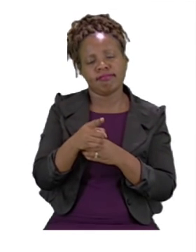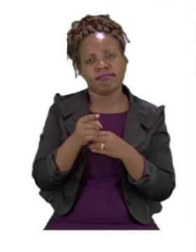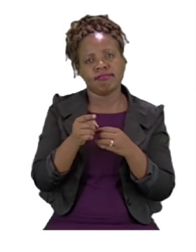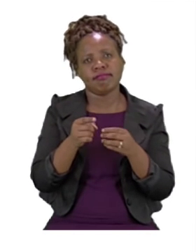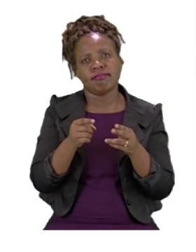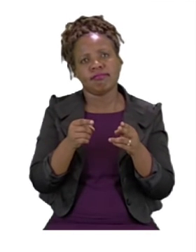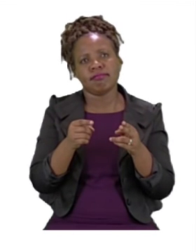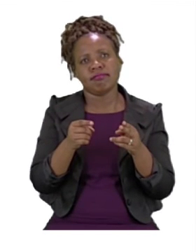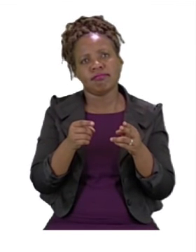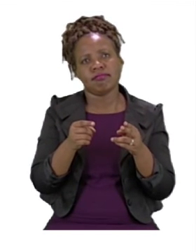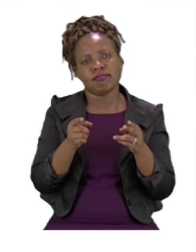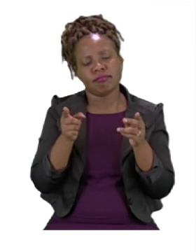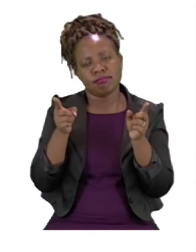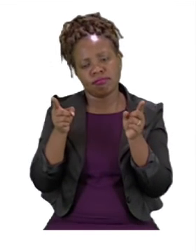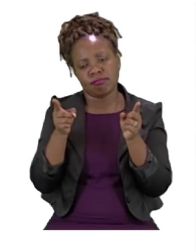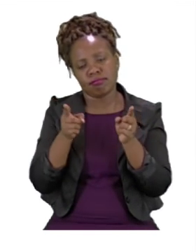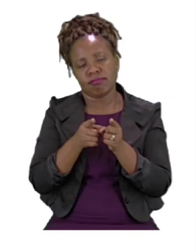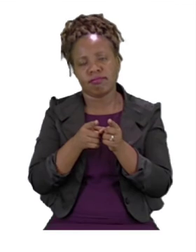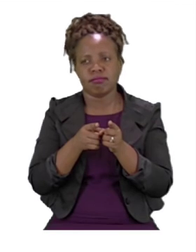pizza part is shorter?